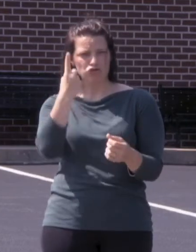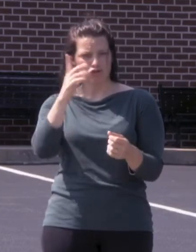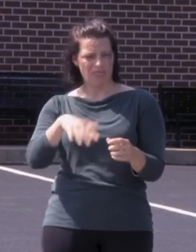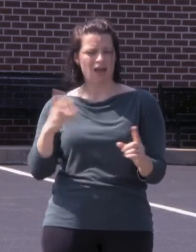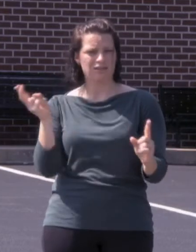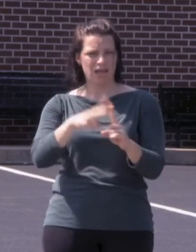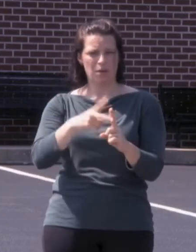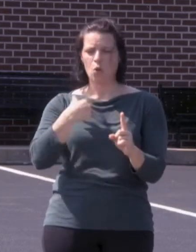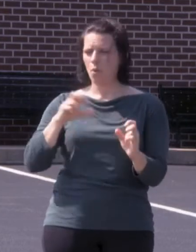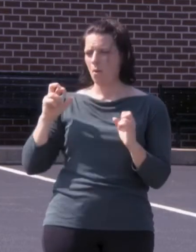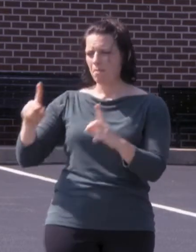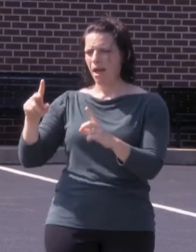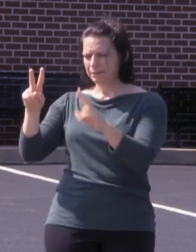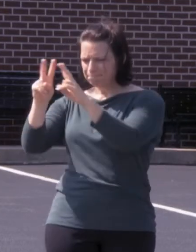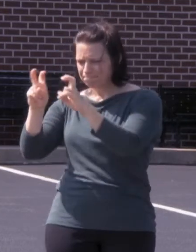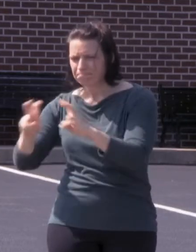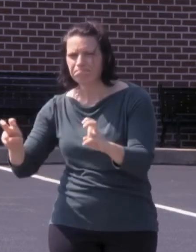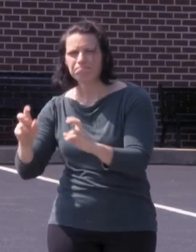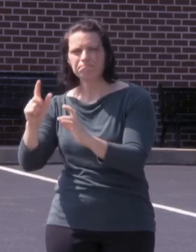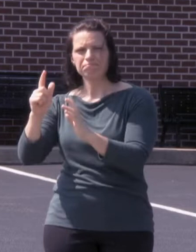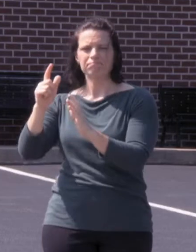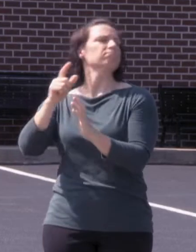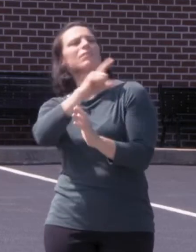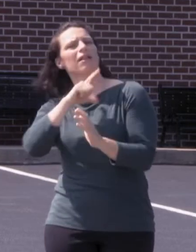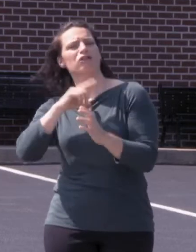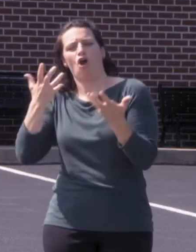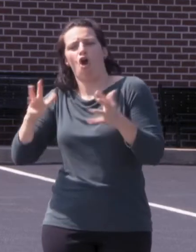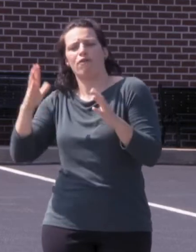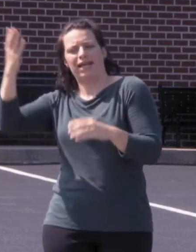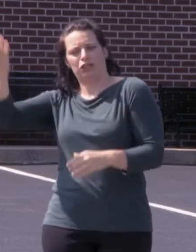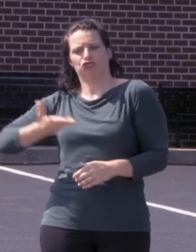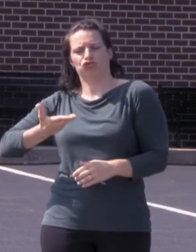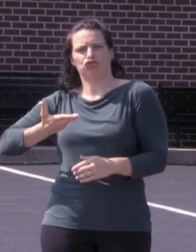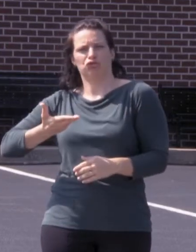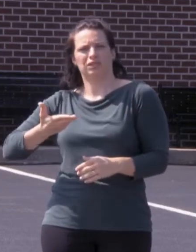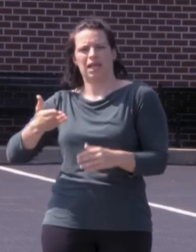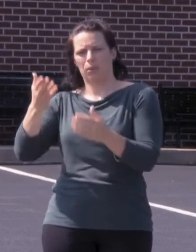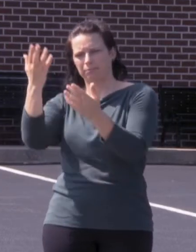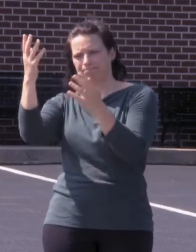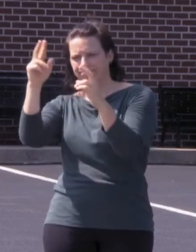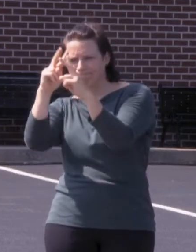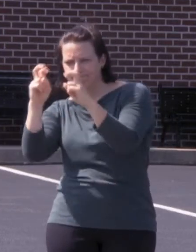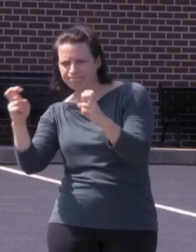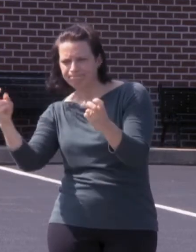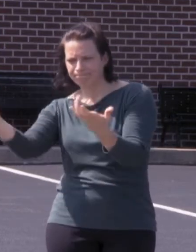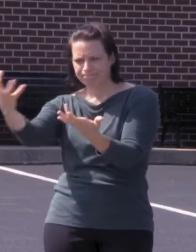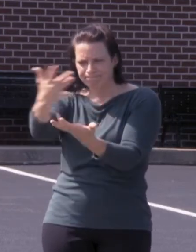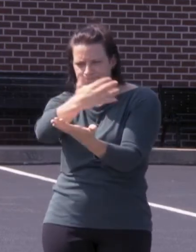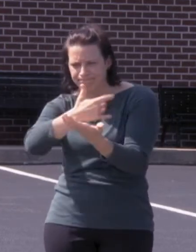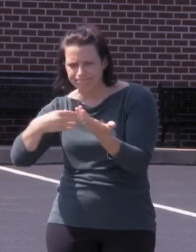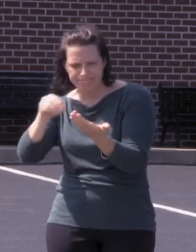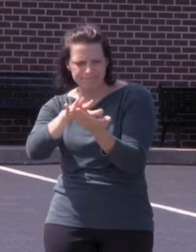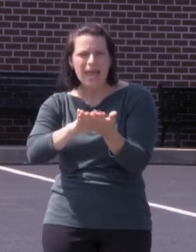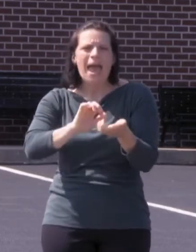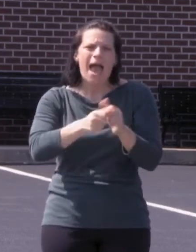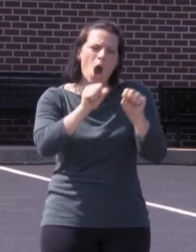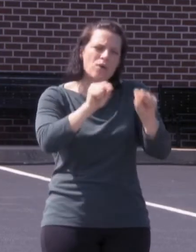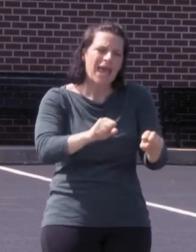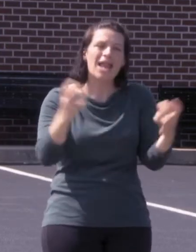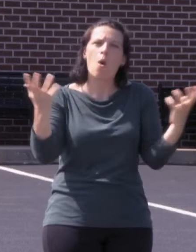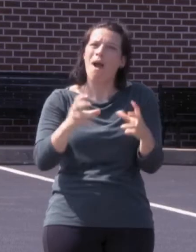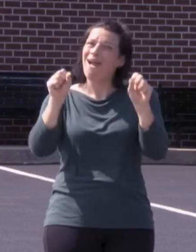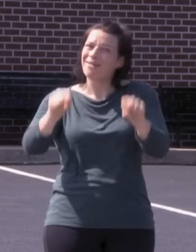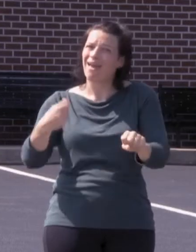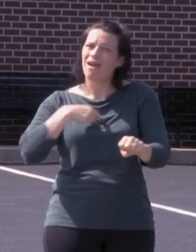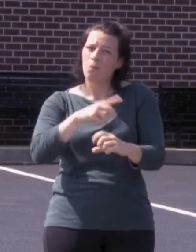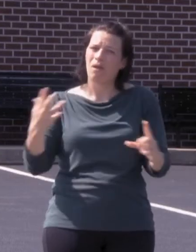back and we looked at legislation that many of us had already introduced, and we took inventory and we said, how can we and what can we accomplish?